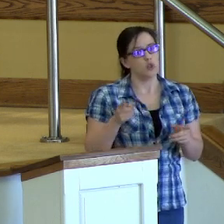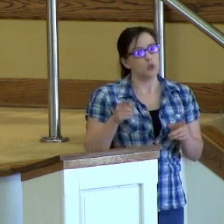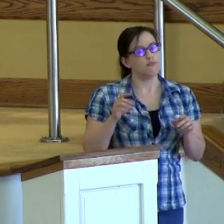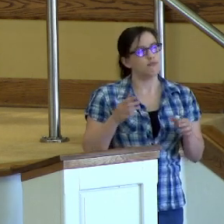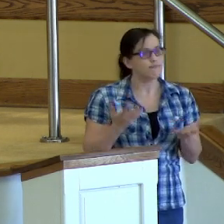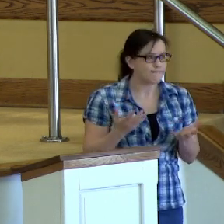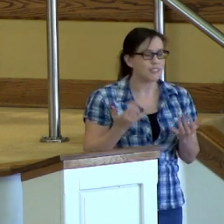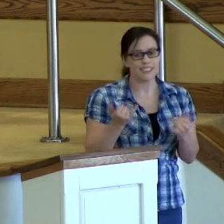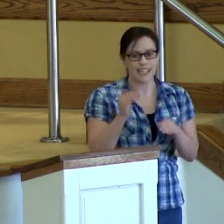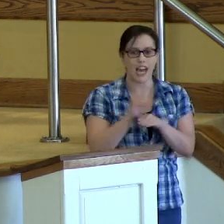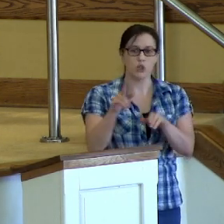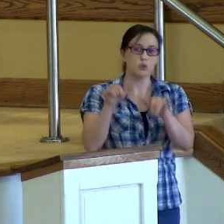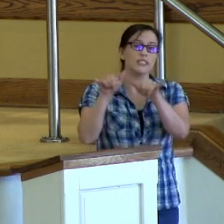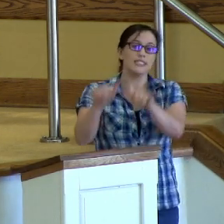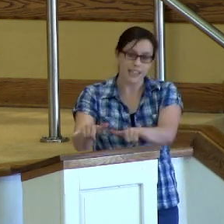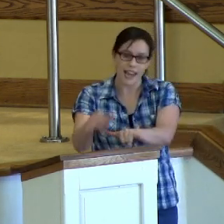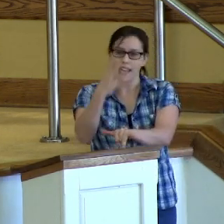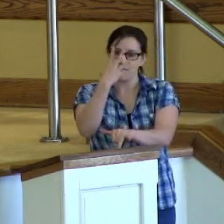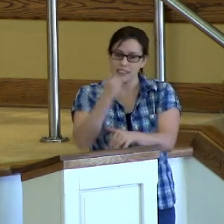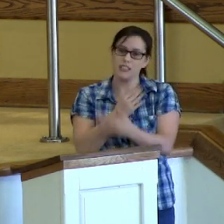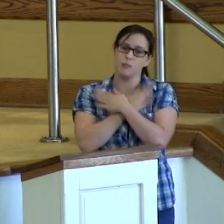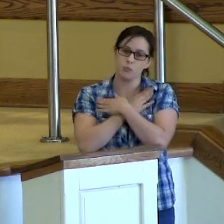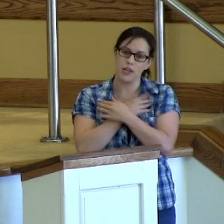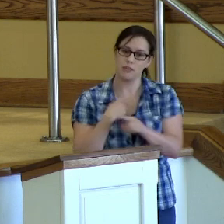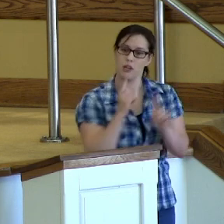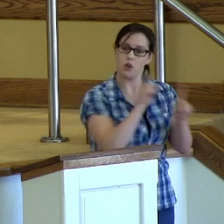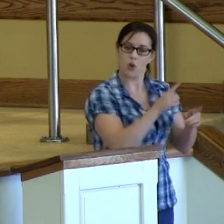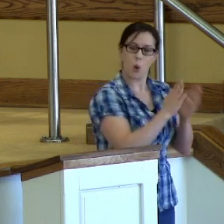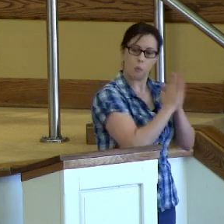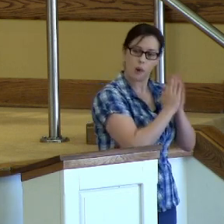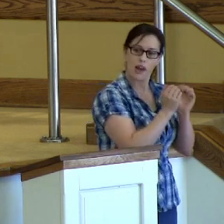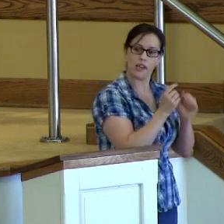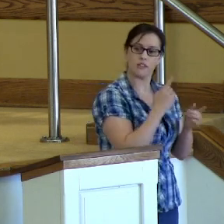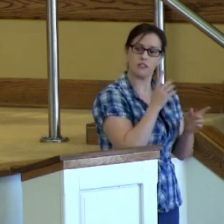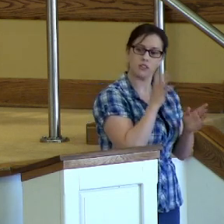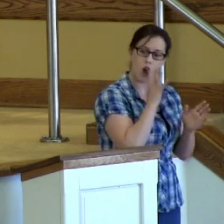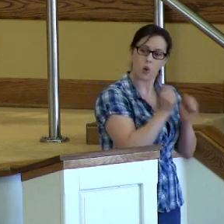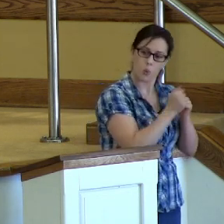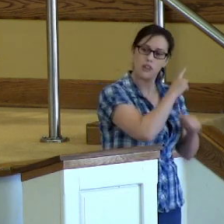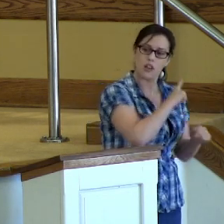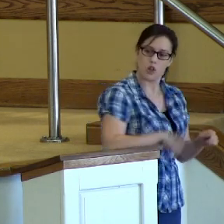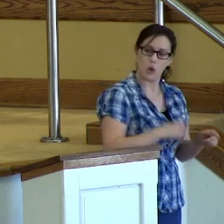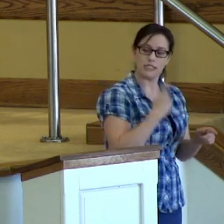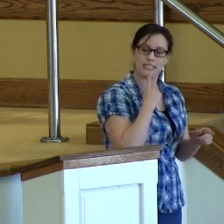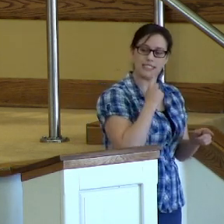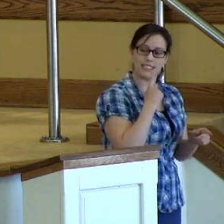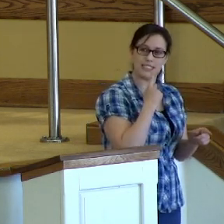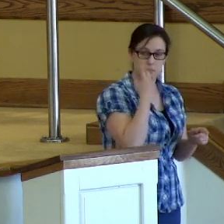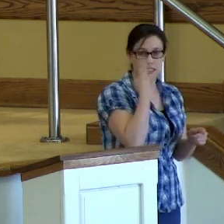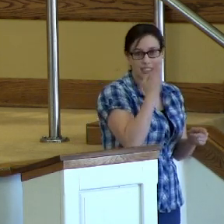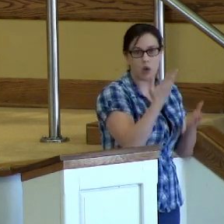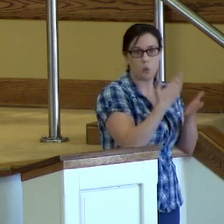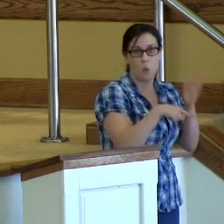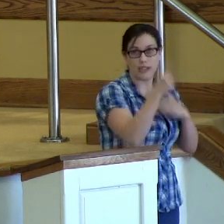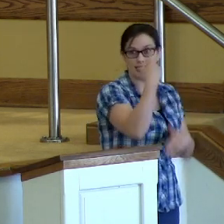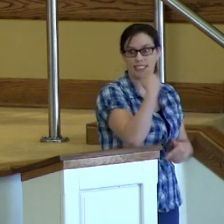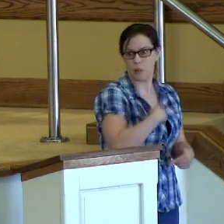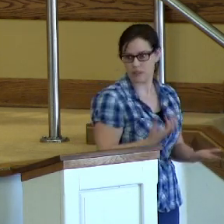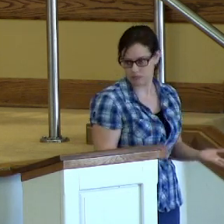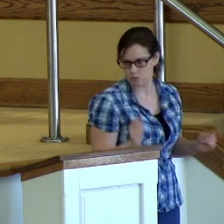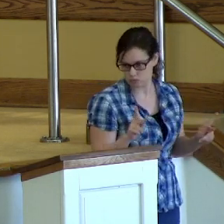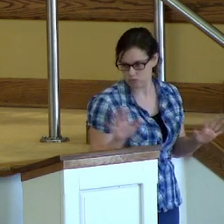also here this night, that I may know what the Lord will say unto me more. So even though he